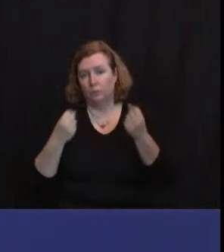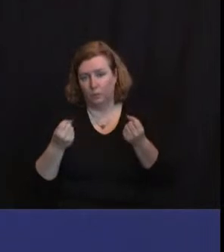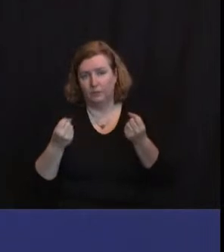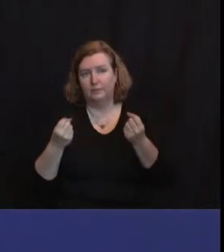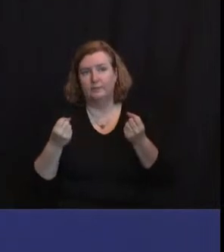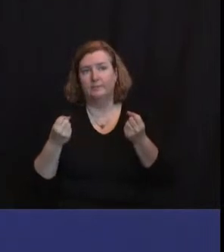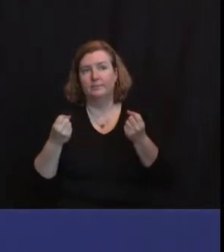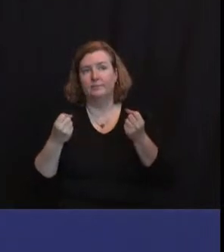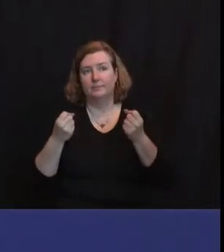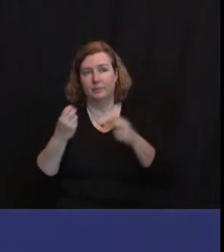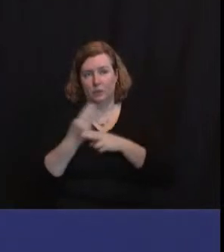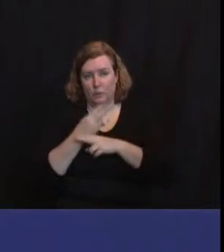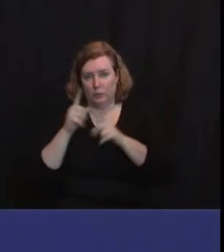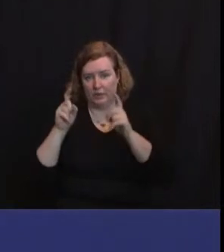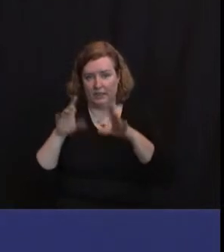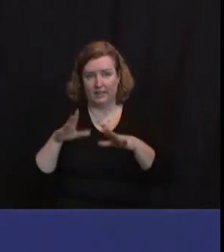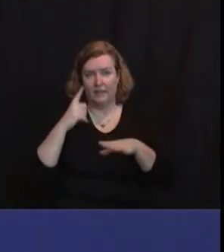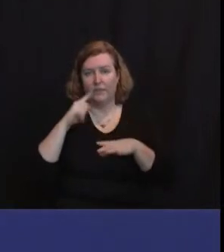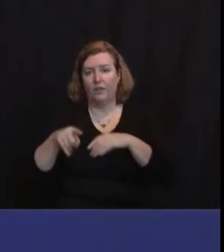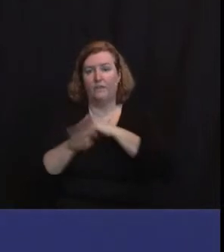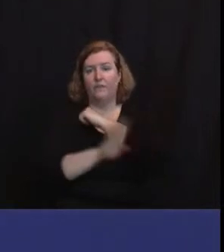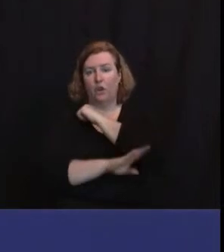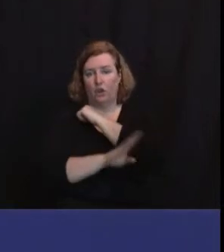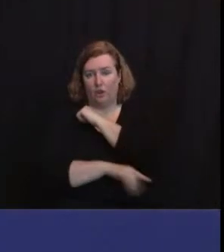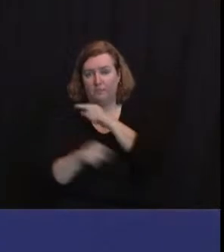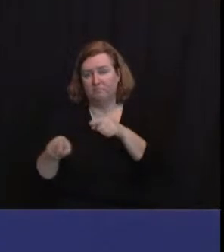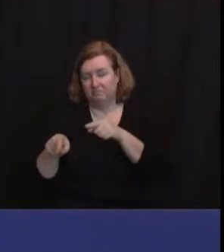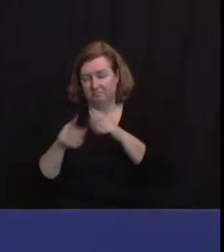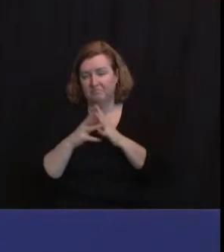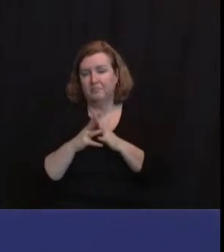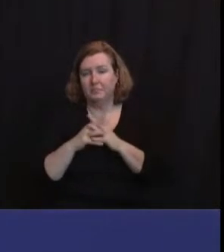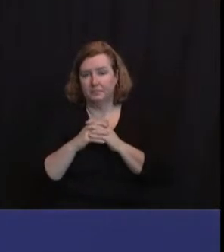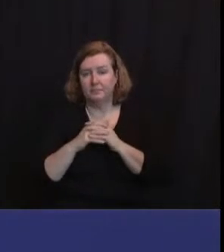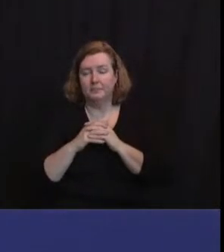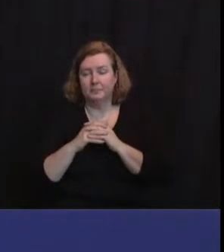I will say this, because it's a 1 year, I would